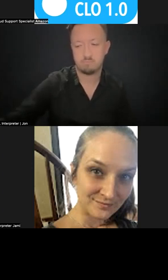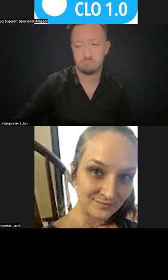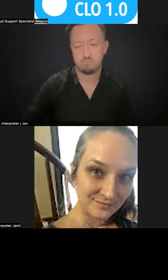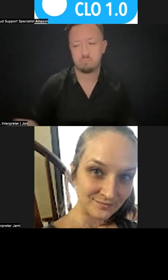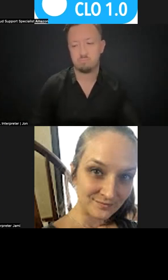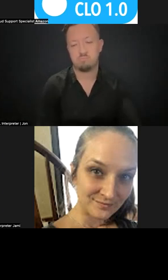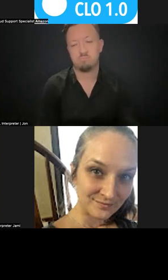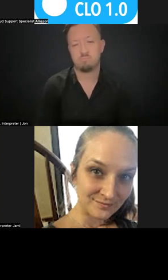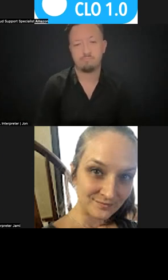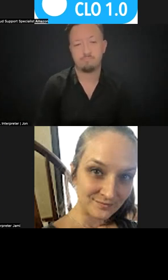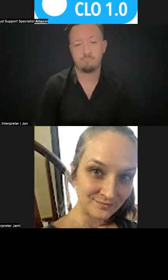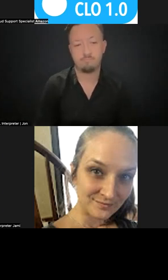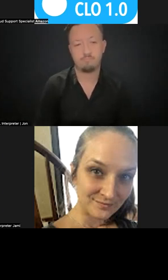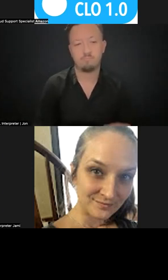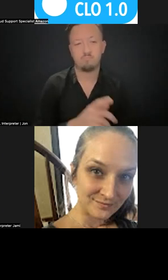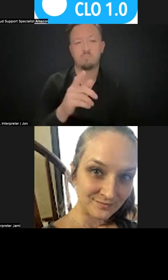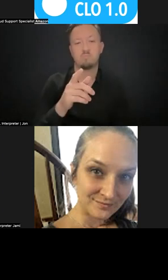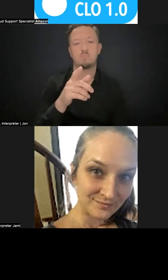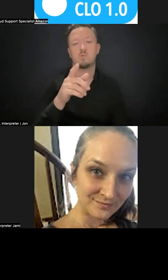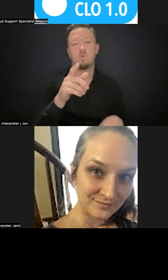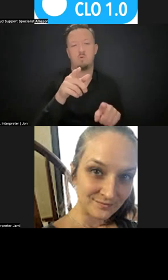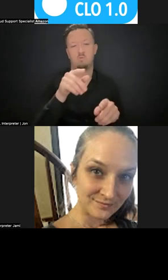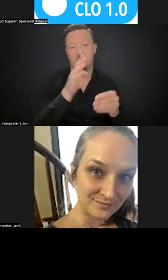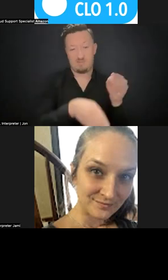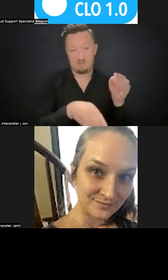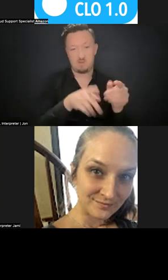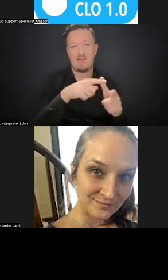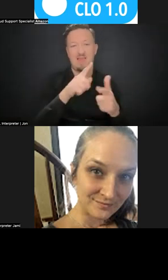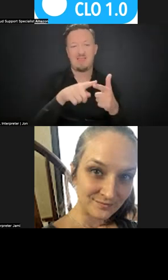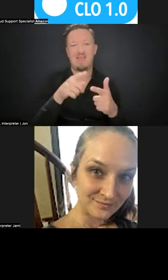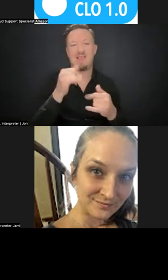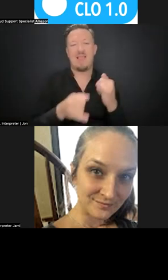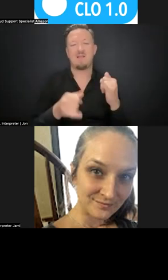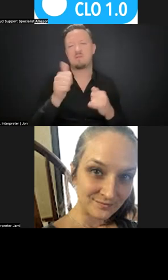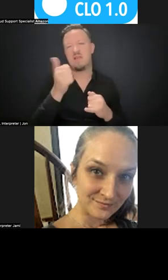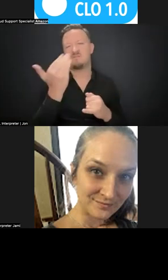spend 10 to 15 minutes to demo the AWS environment.